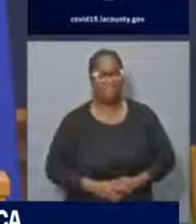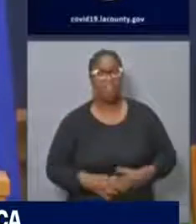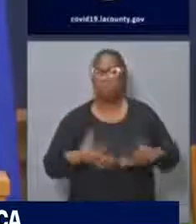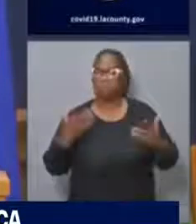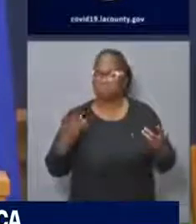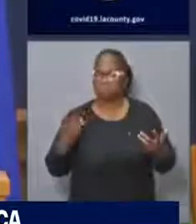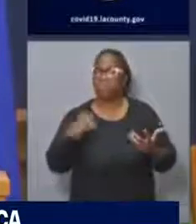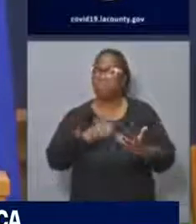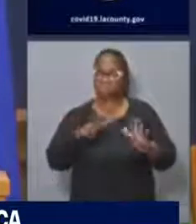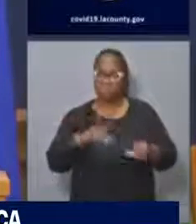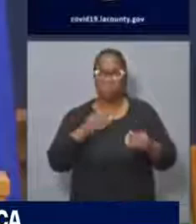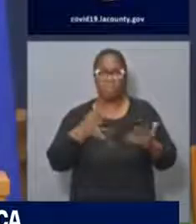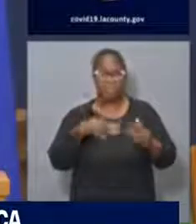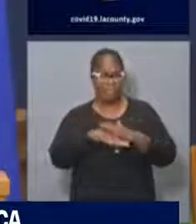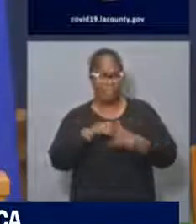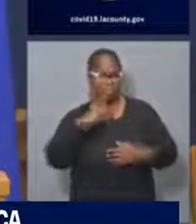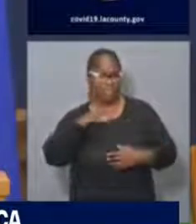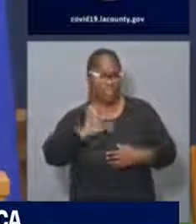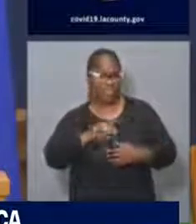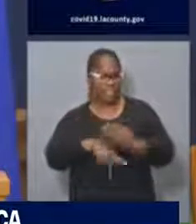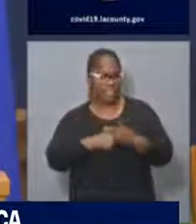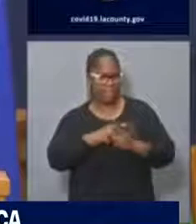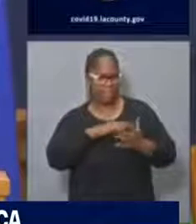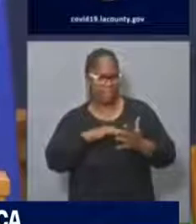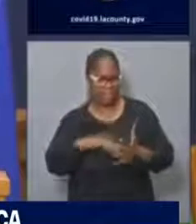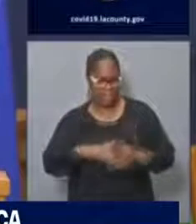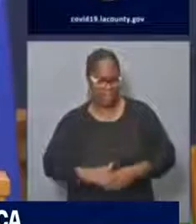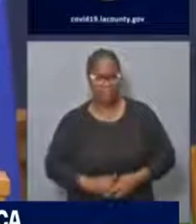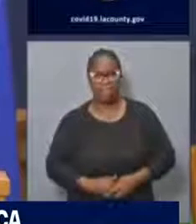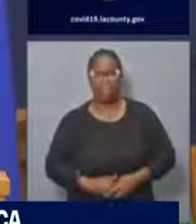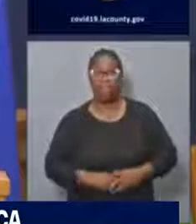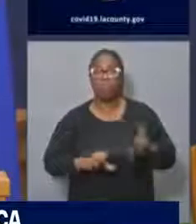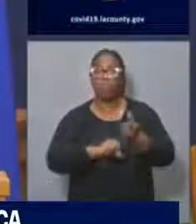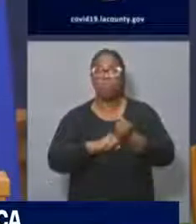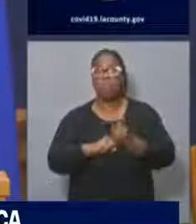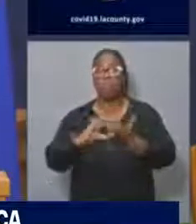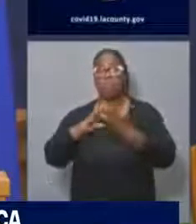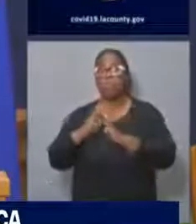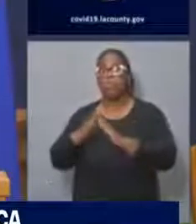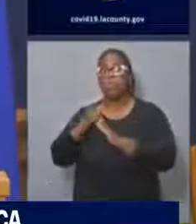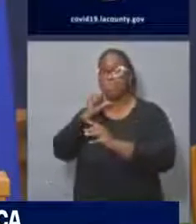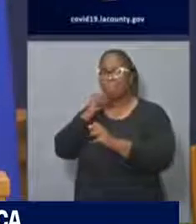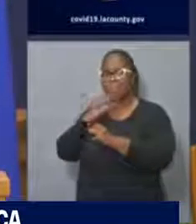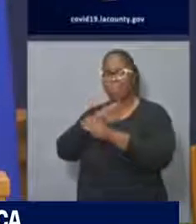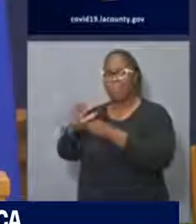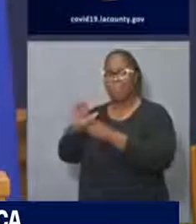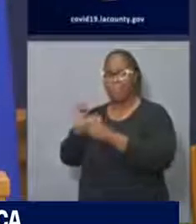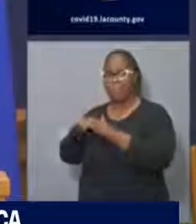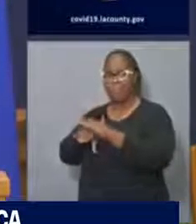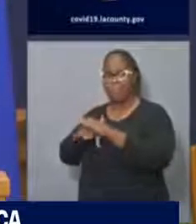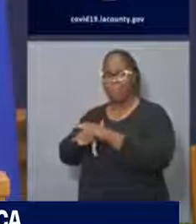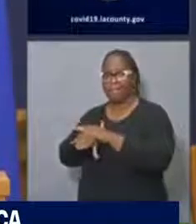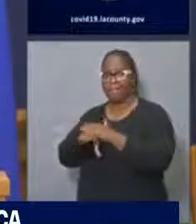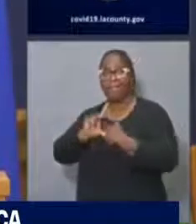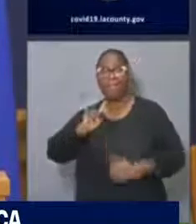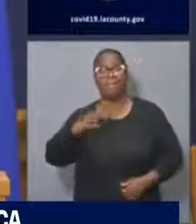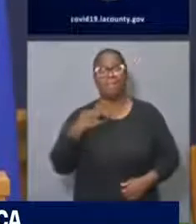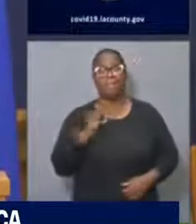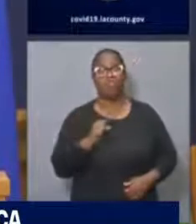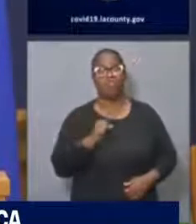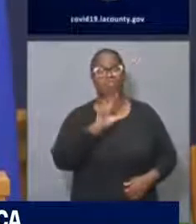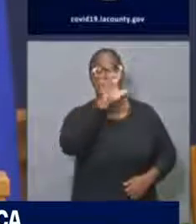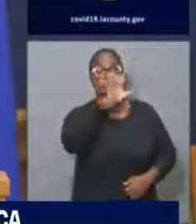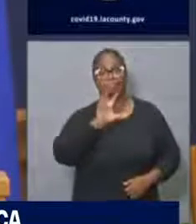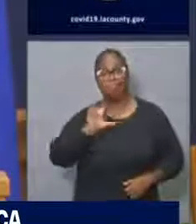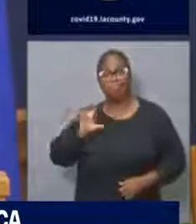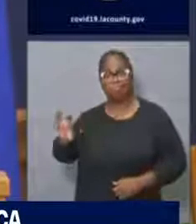such studies. In order to build on the efforts to support underserved communities by expanding testing, DHS has allocated $4 million from